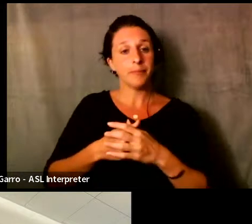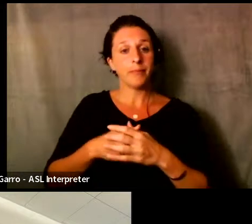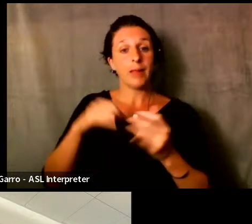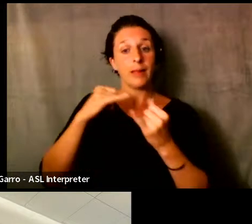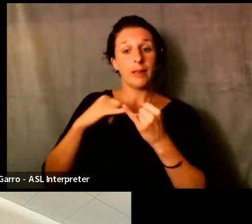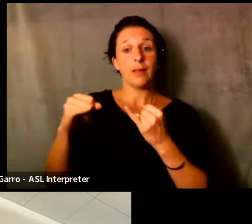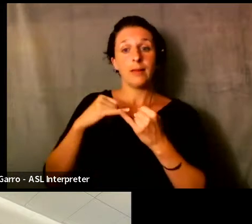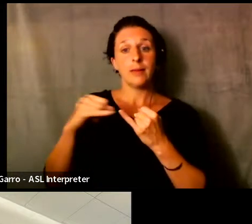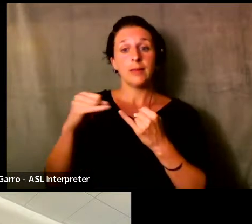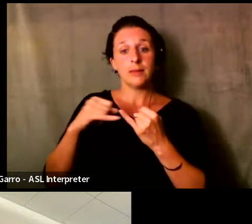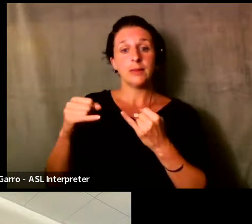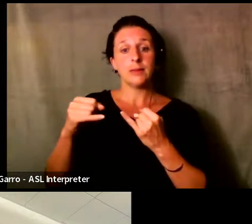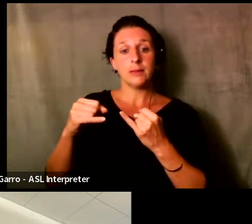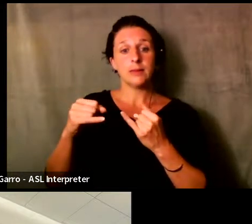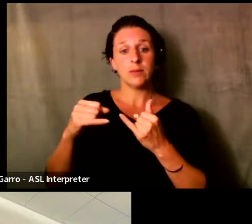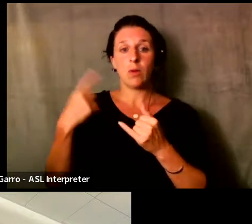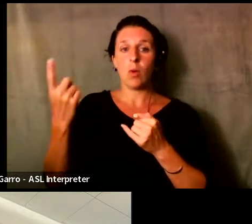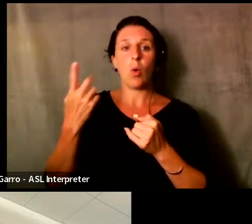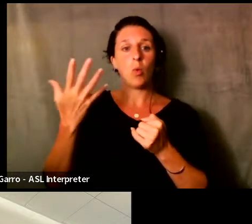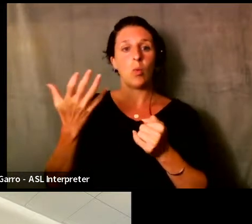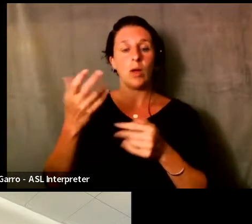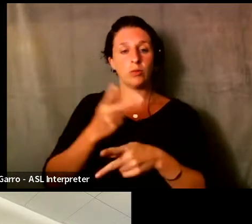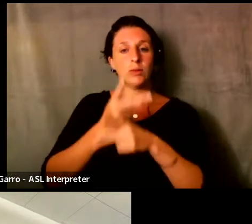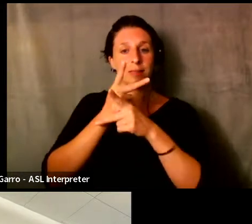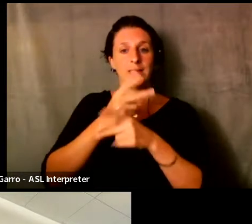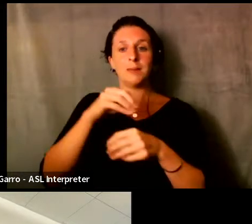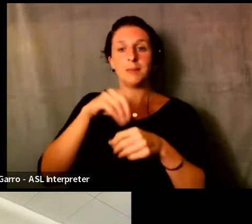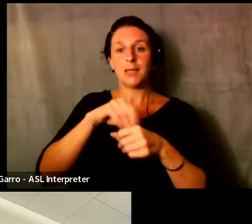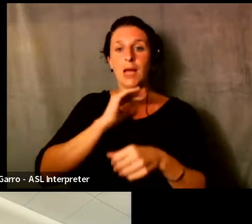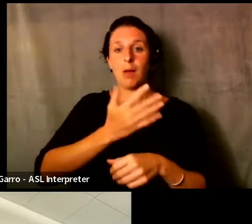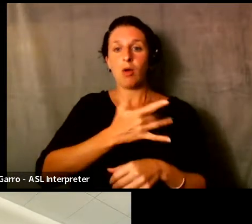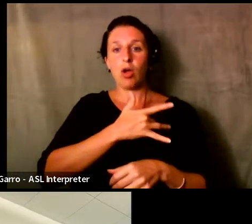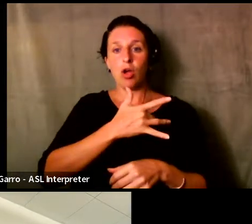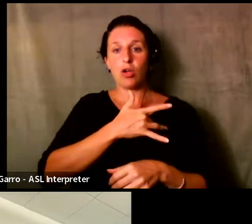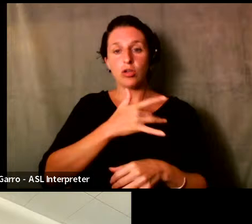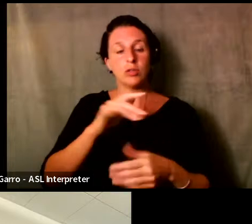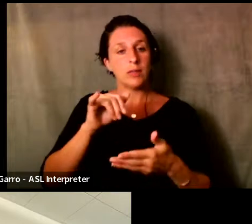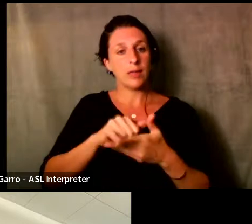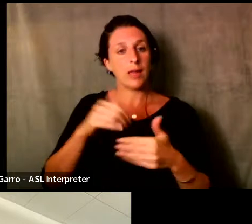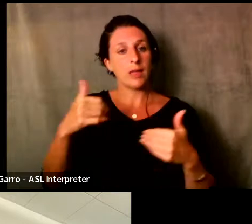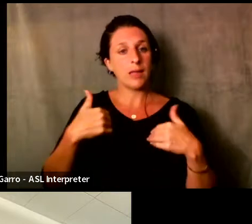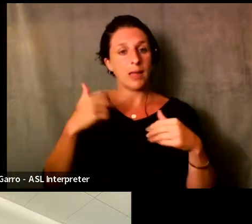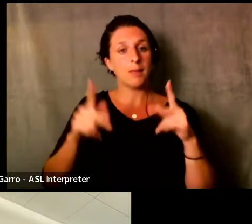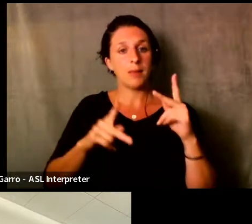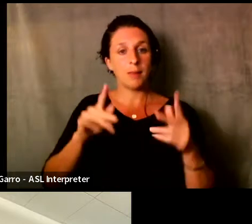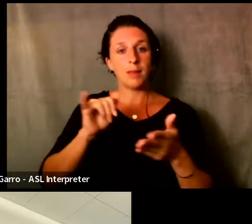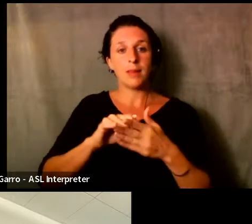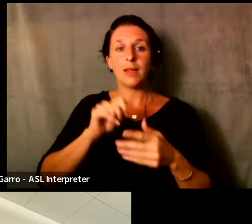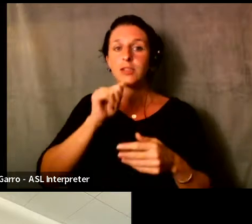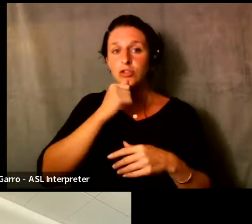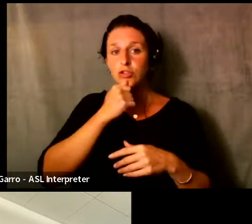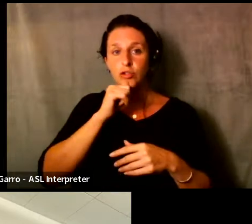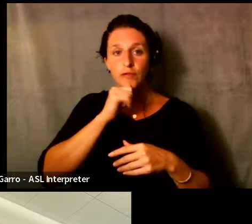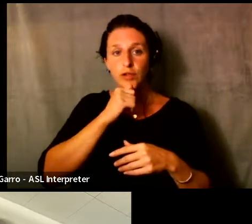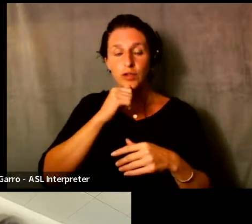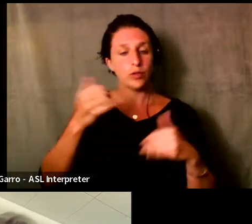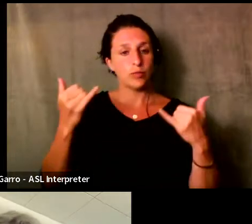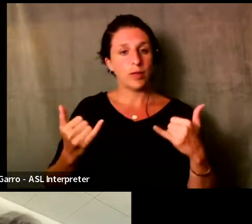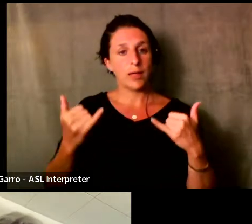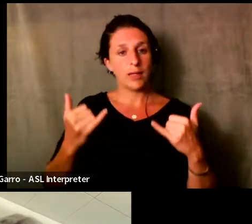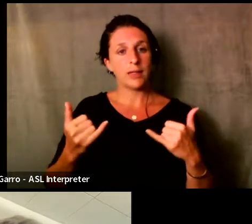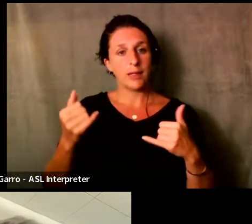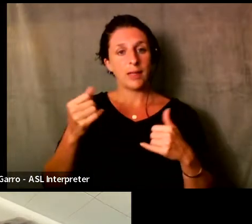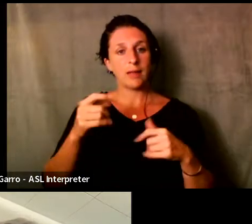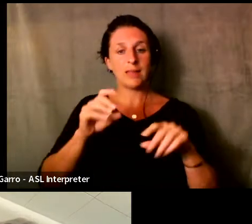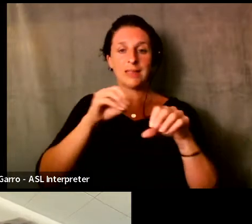lastly, I just always want to keep in our hearts the young people that are suffering right now in different